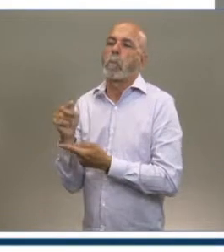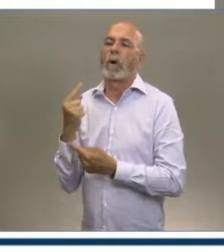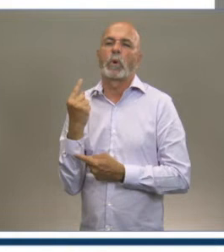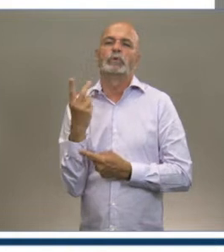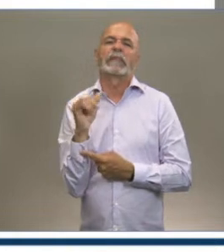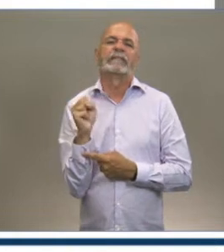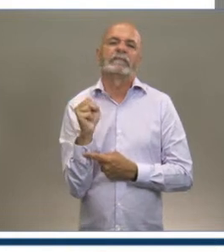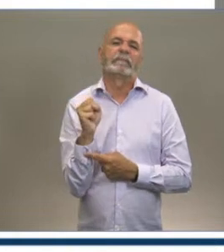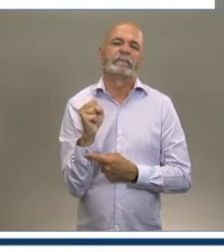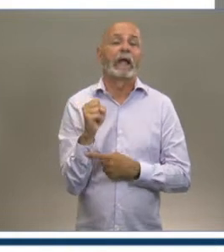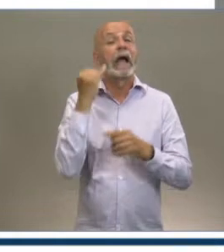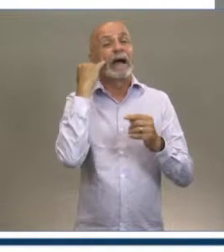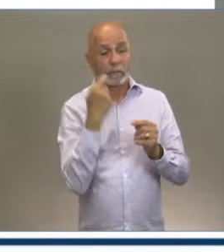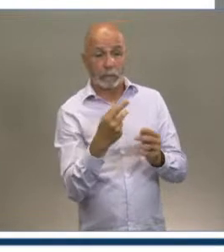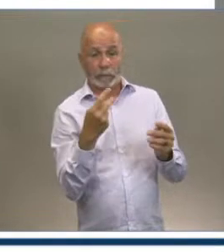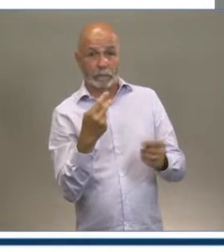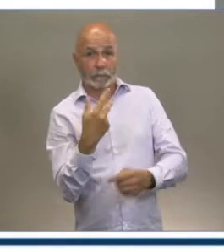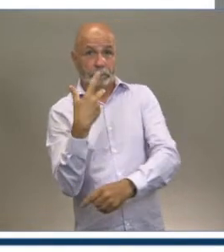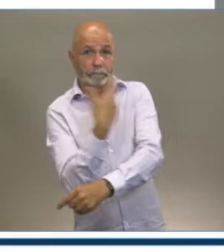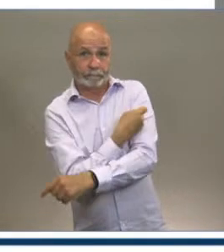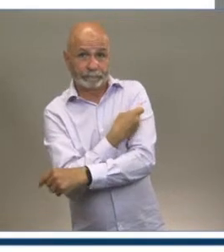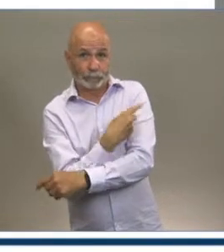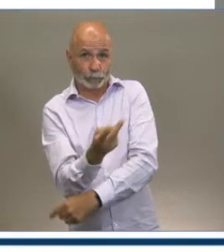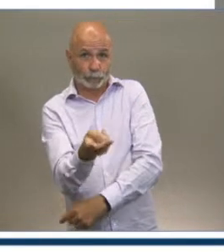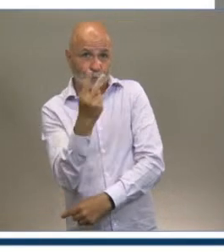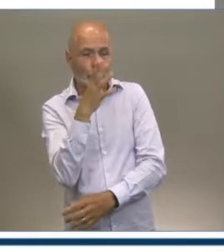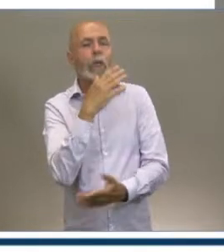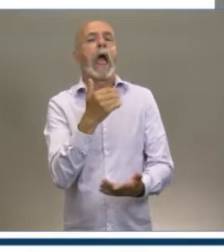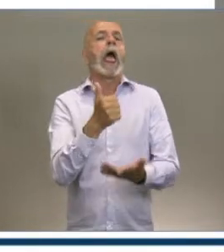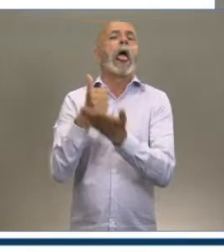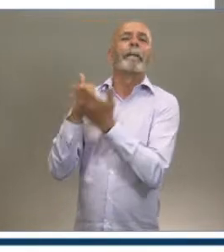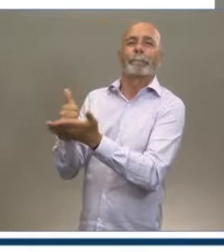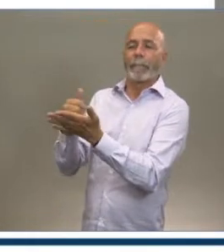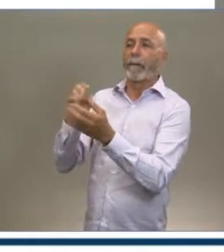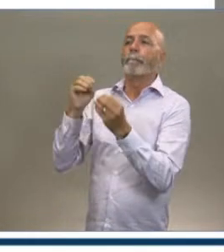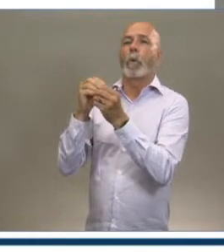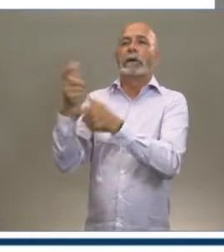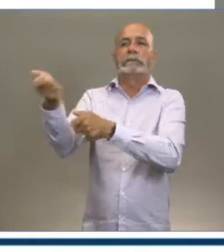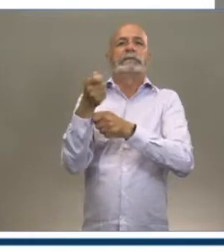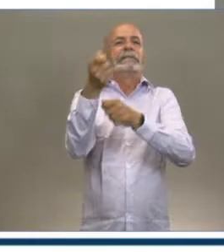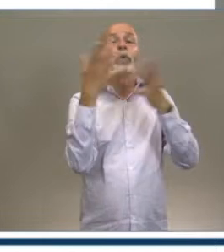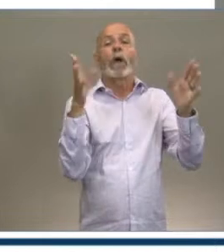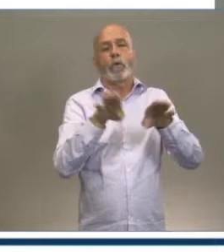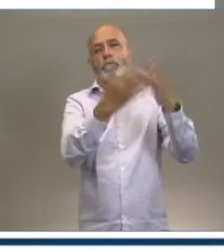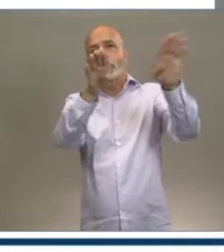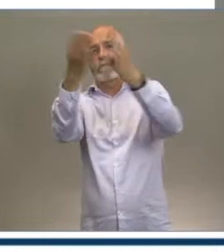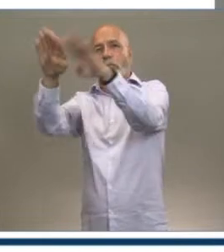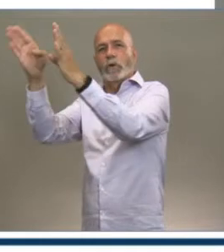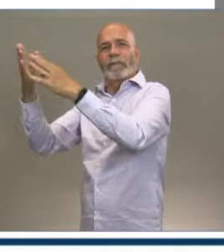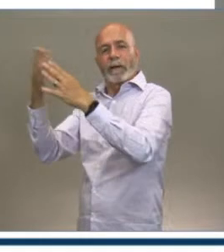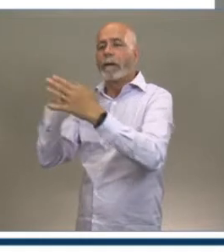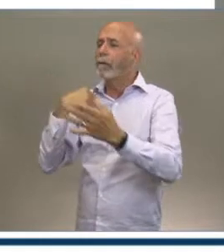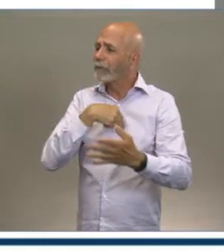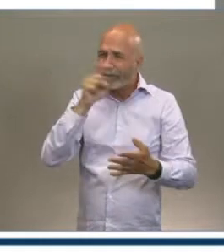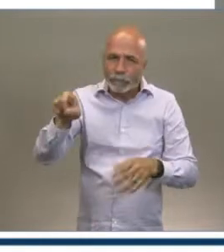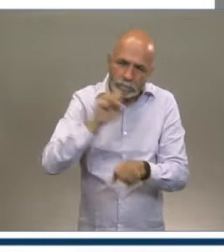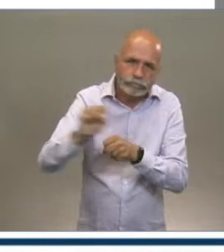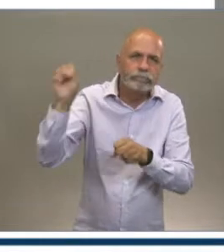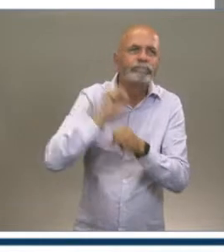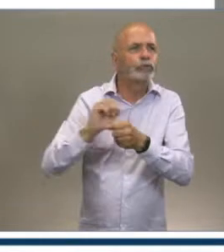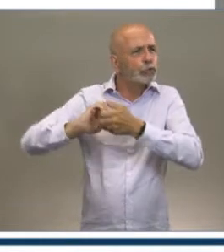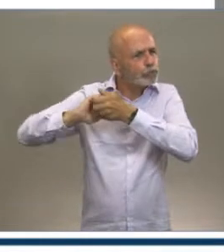vaccine is also key to safely reopening. We're all in this together, and we need everyone who can to get